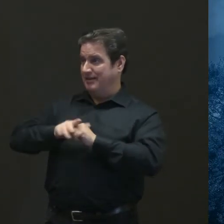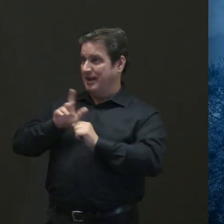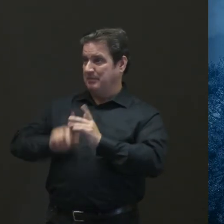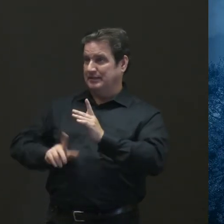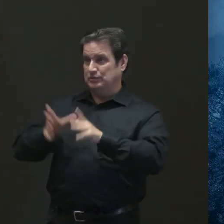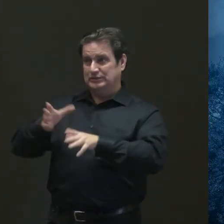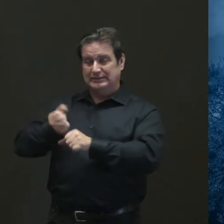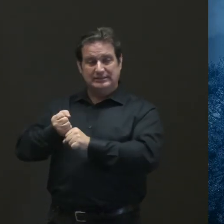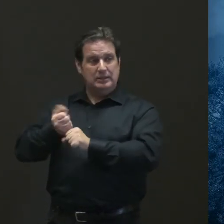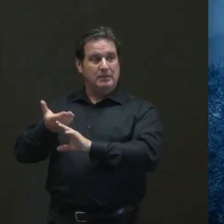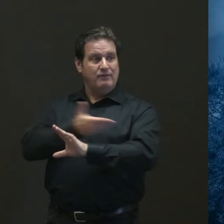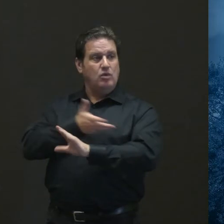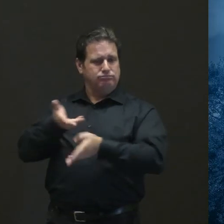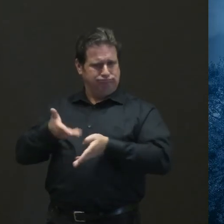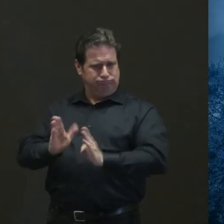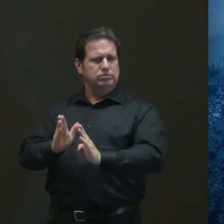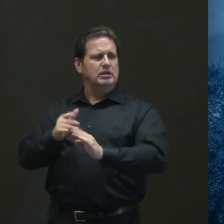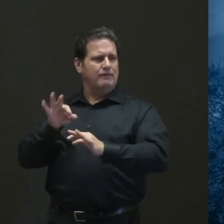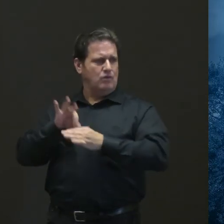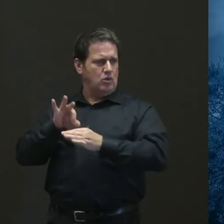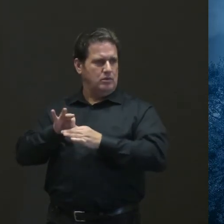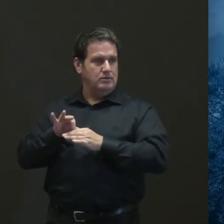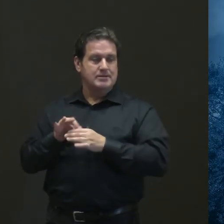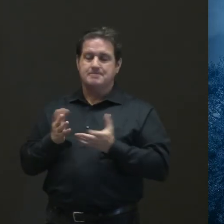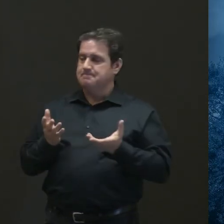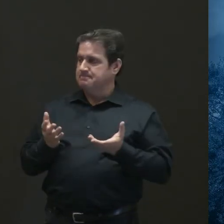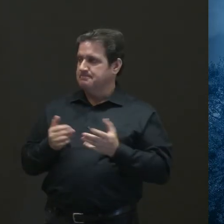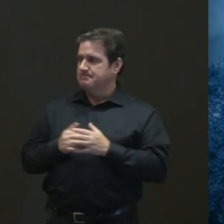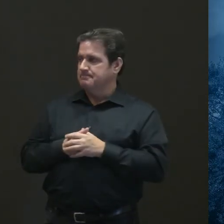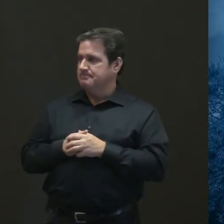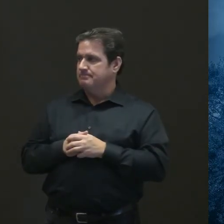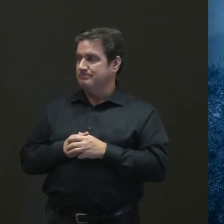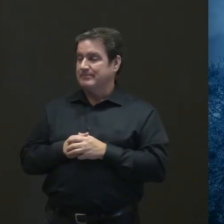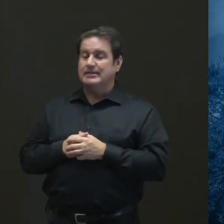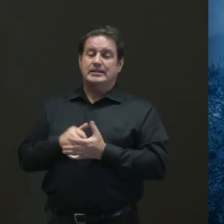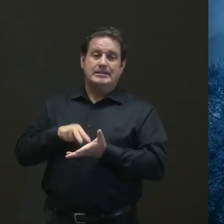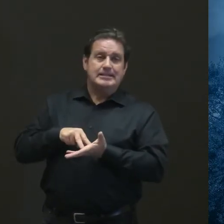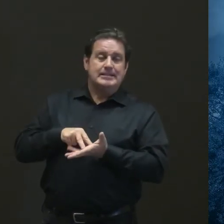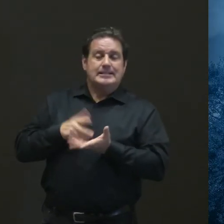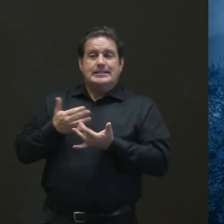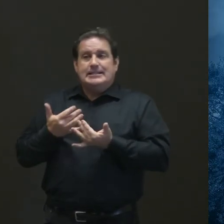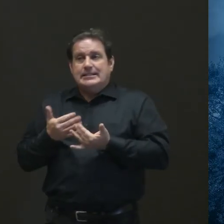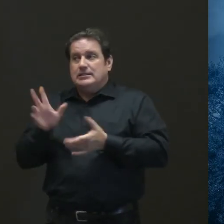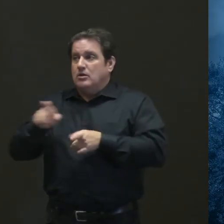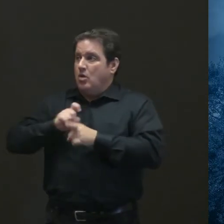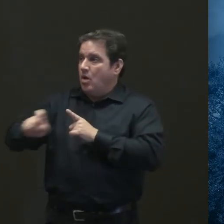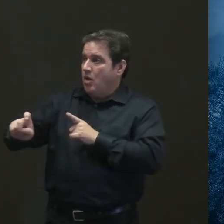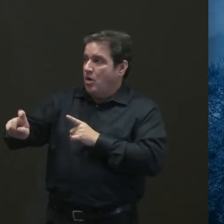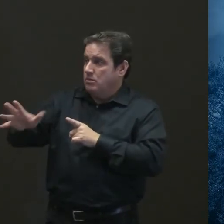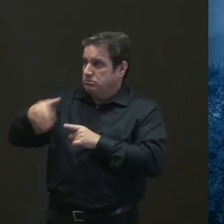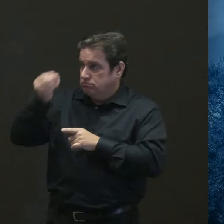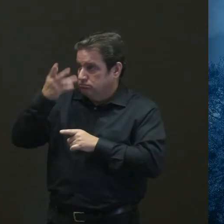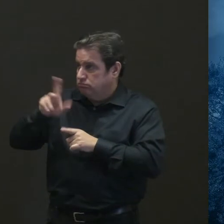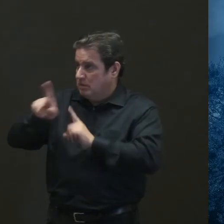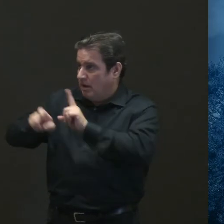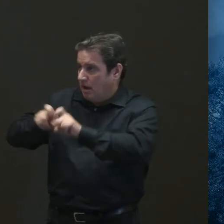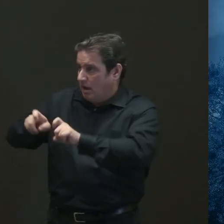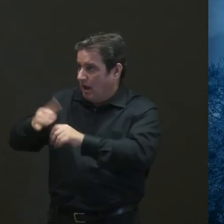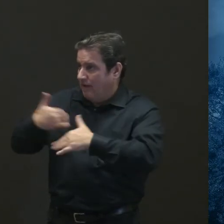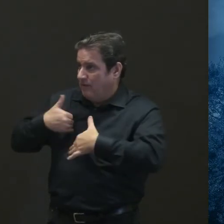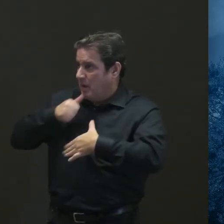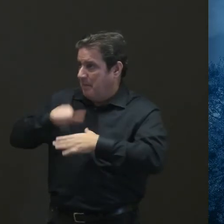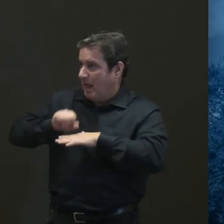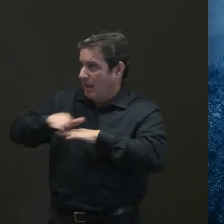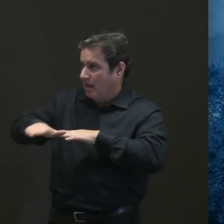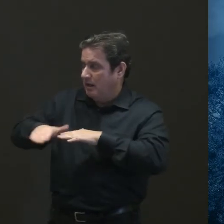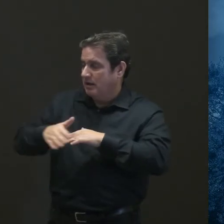been received before we're permitted to let you vote. And so I stood there, and they got on the phone, and they talked to them, and they verified, thank